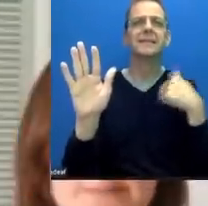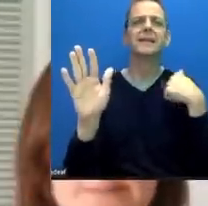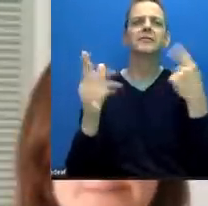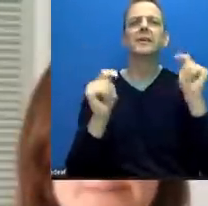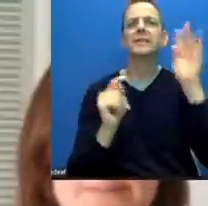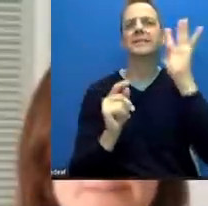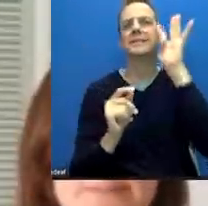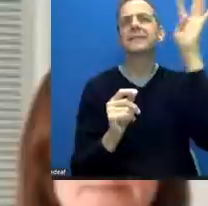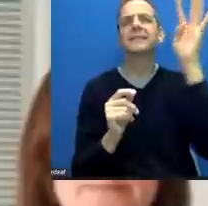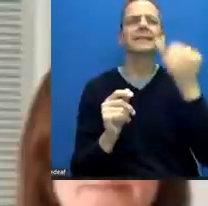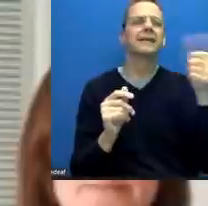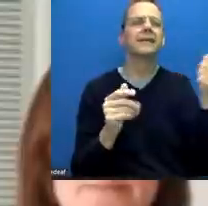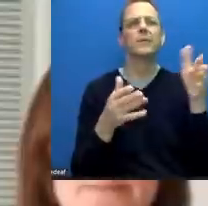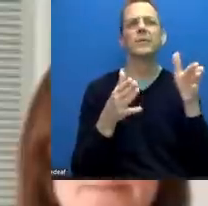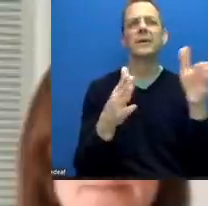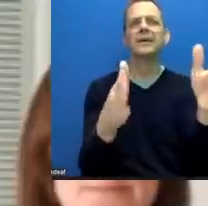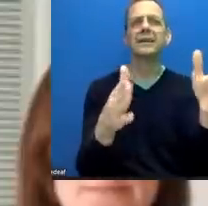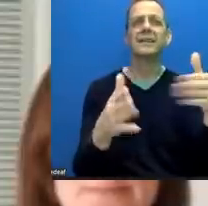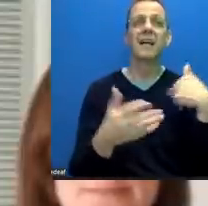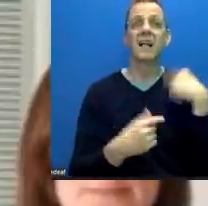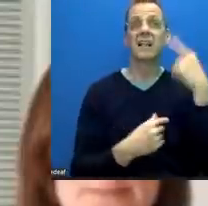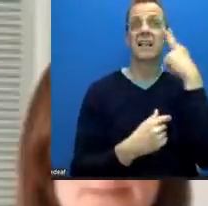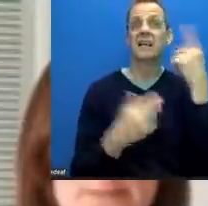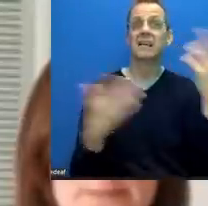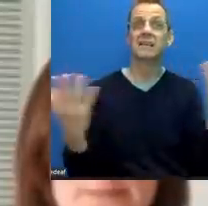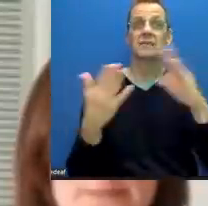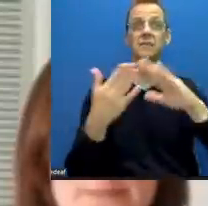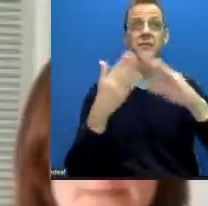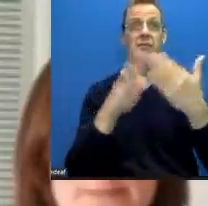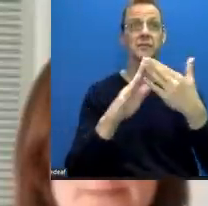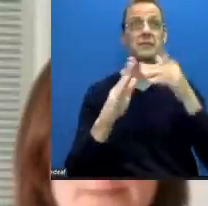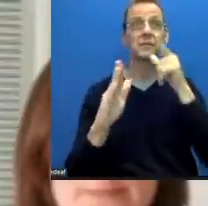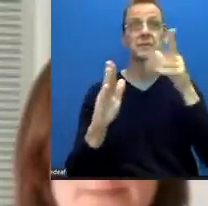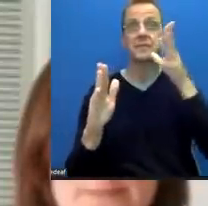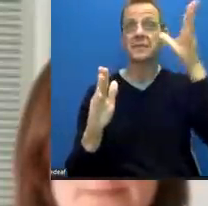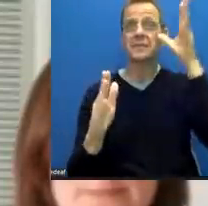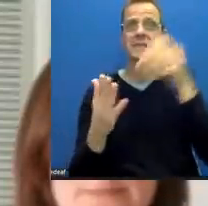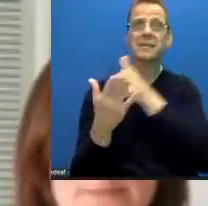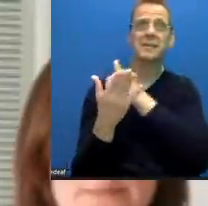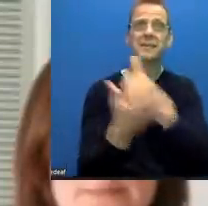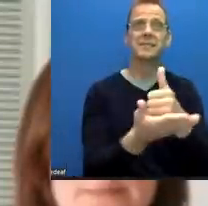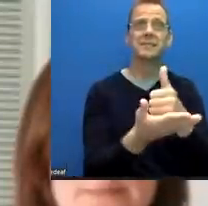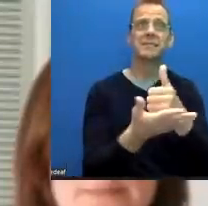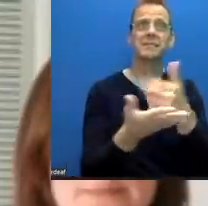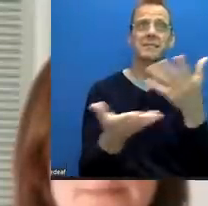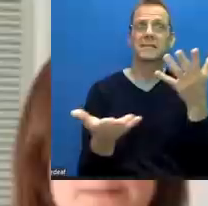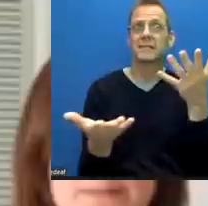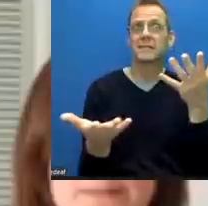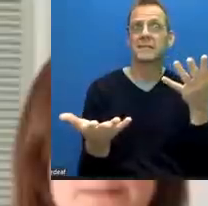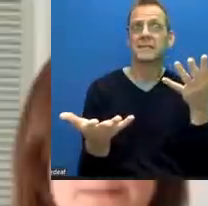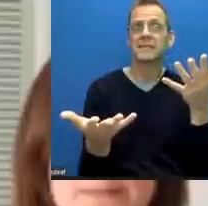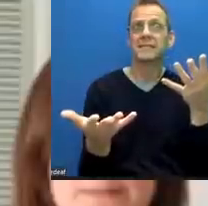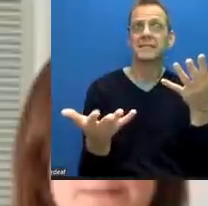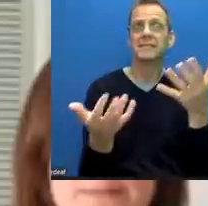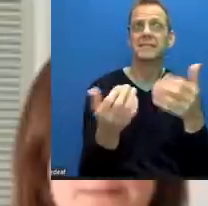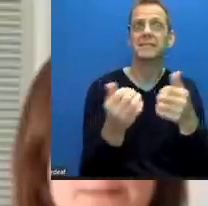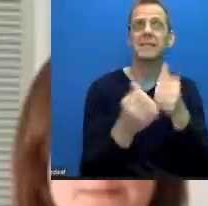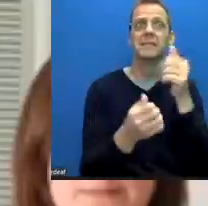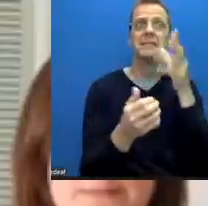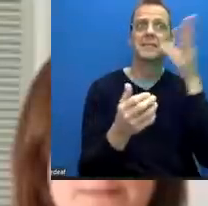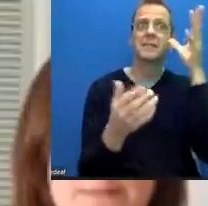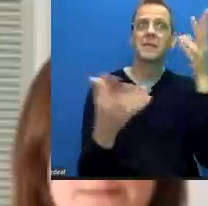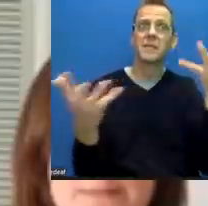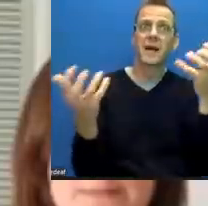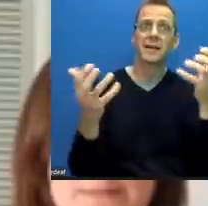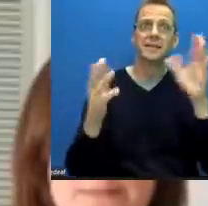things that we can be doing? Because I'm sure the community will come together so that we can ensure that our kids can still come to school and still